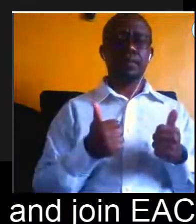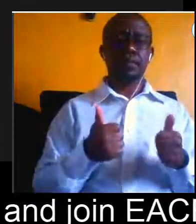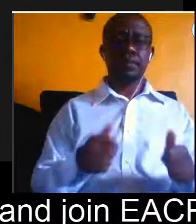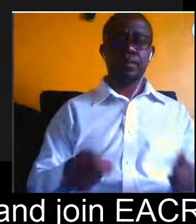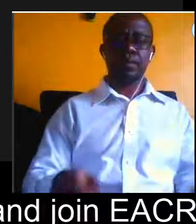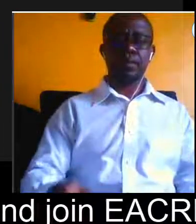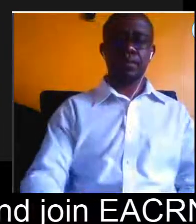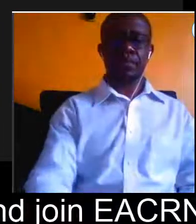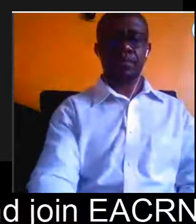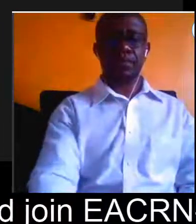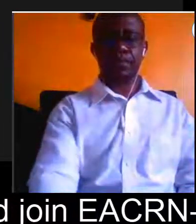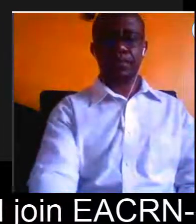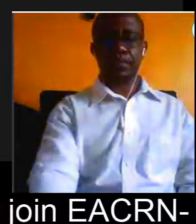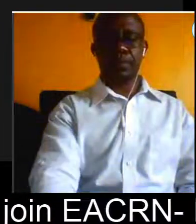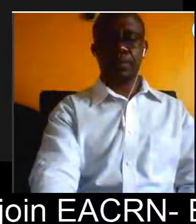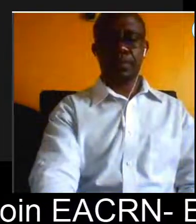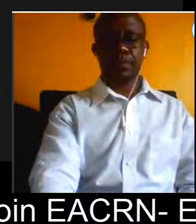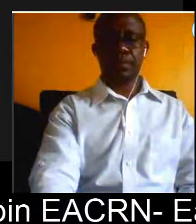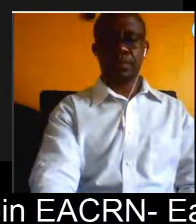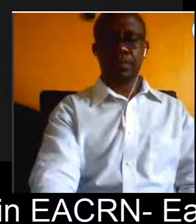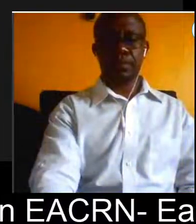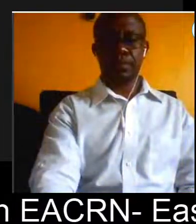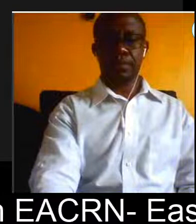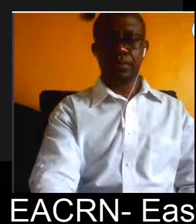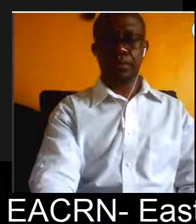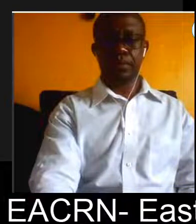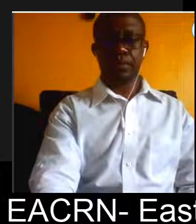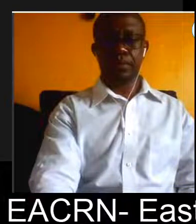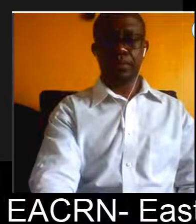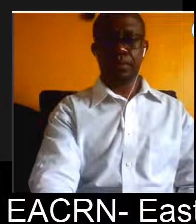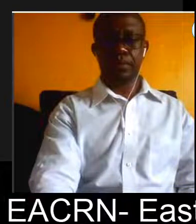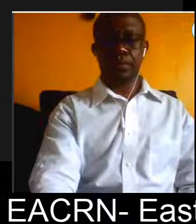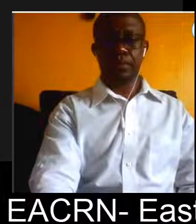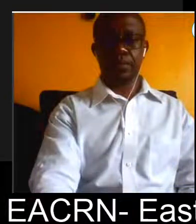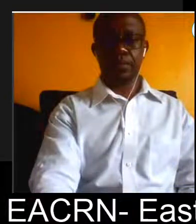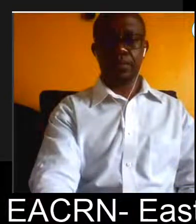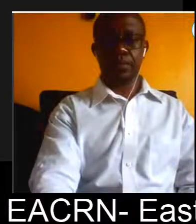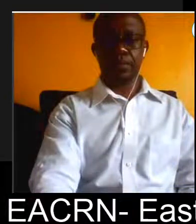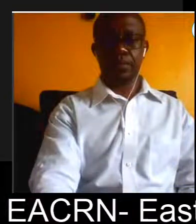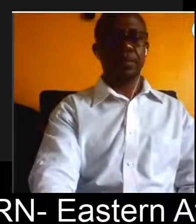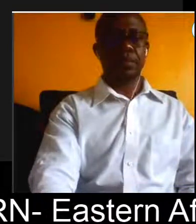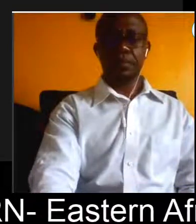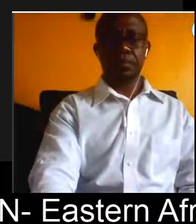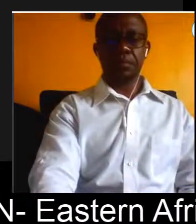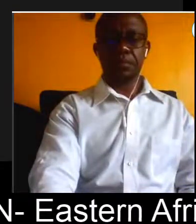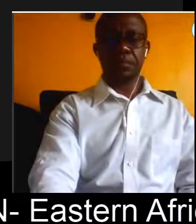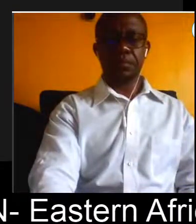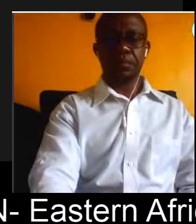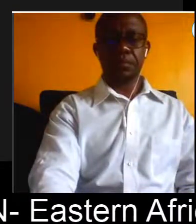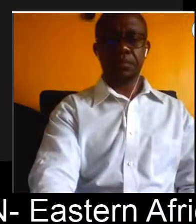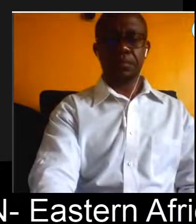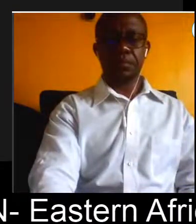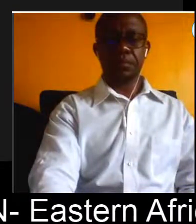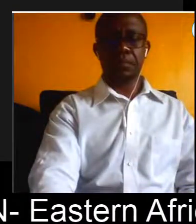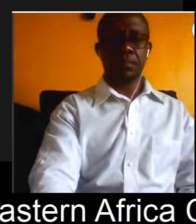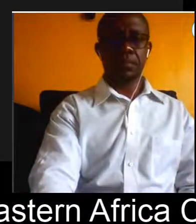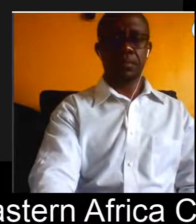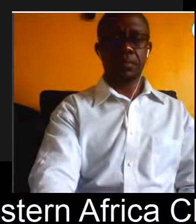Or in French, even in French is fine, Frank. Just summarize in French and then we can translate.